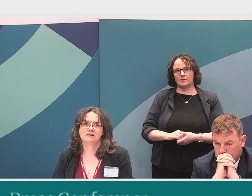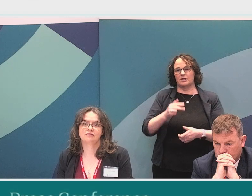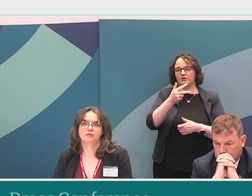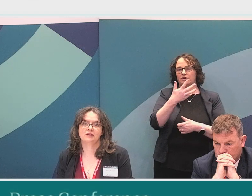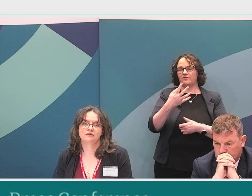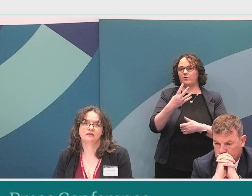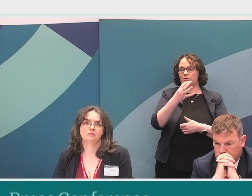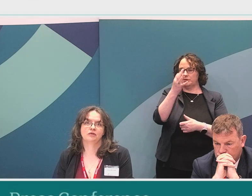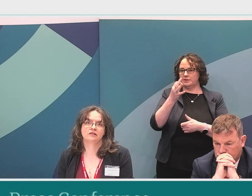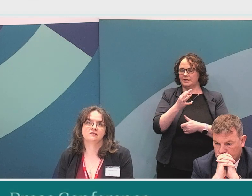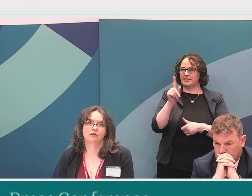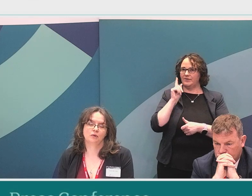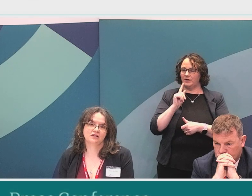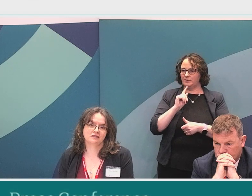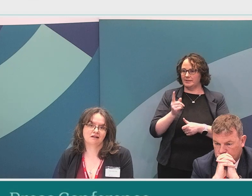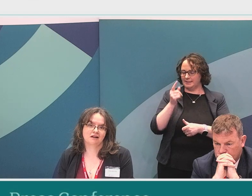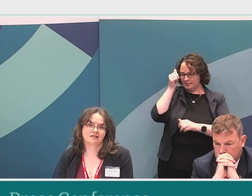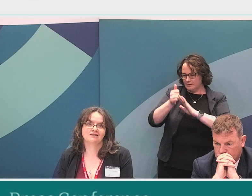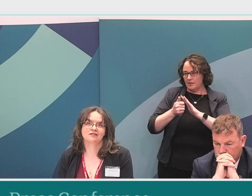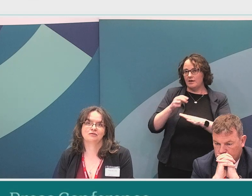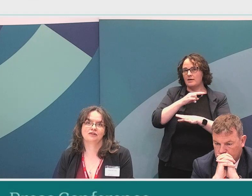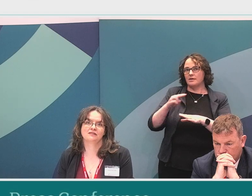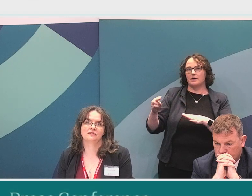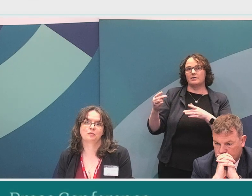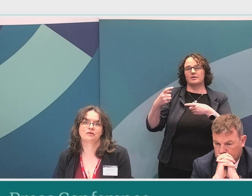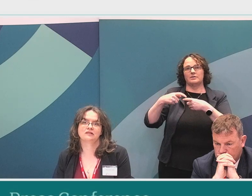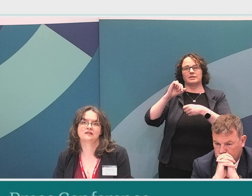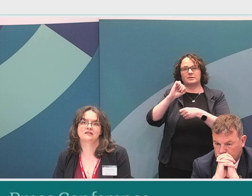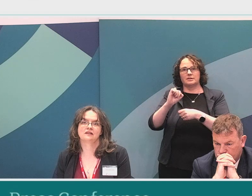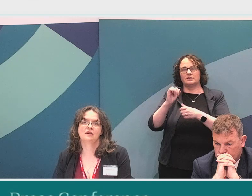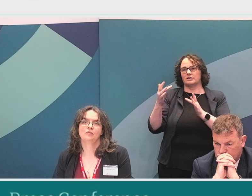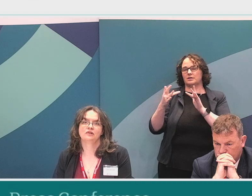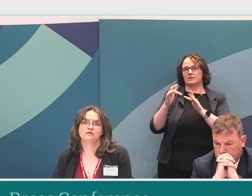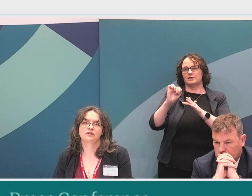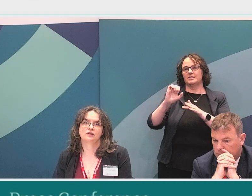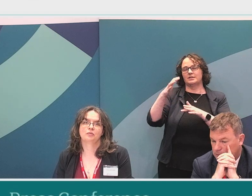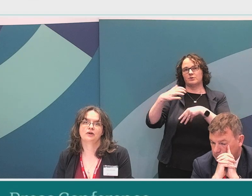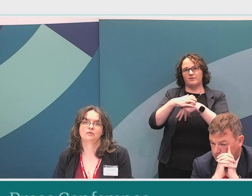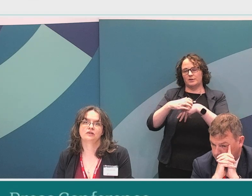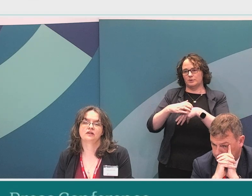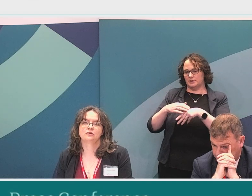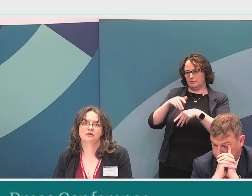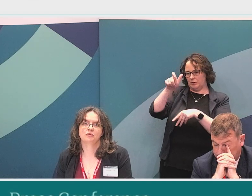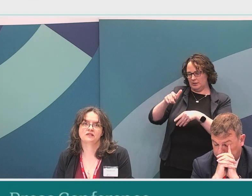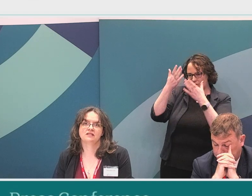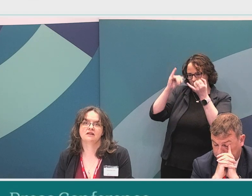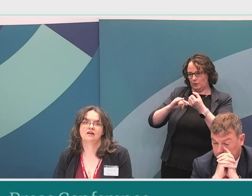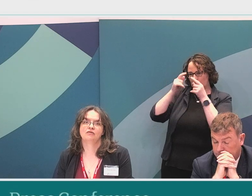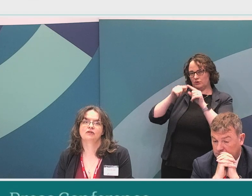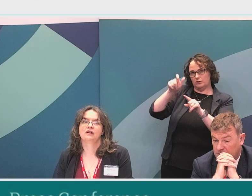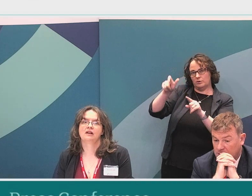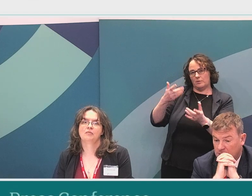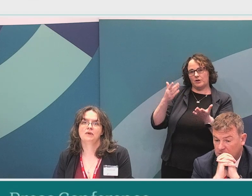34% of females who have experienced unwanted non-contact sexual violence have experienced this with a stranger, compared with 12%